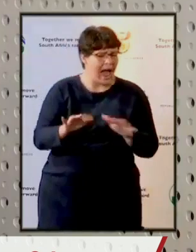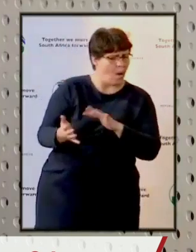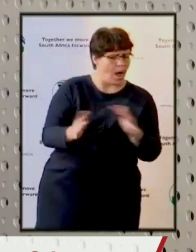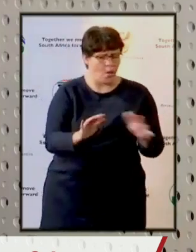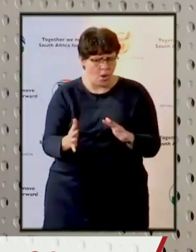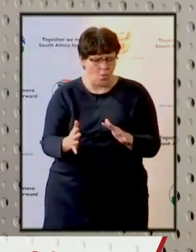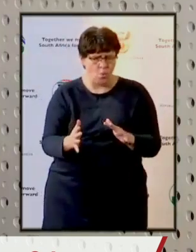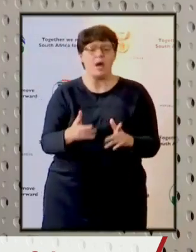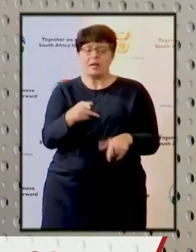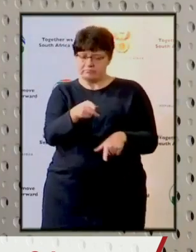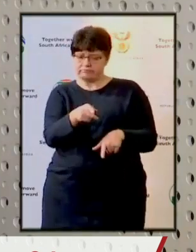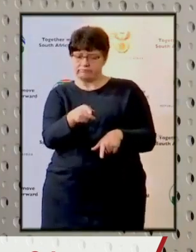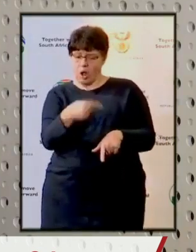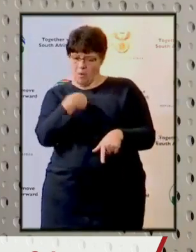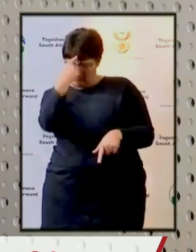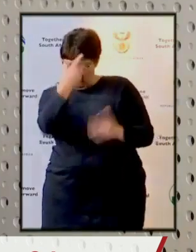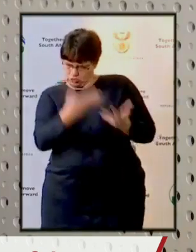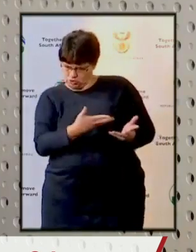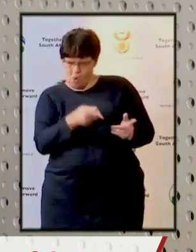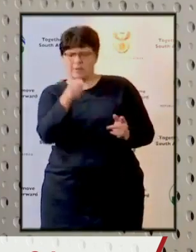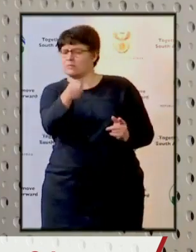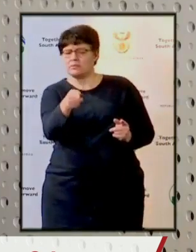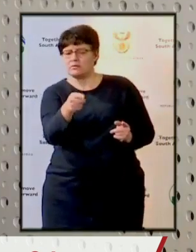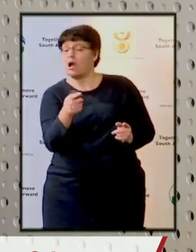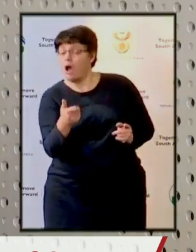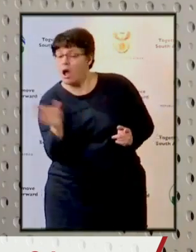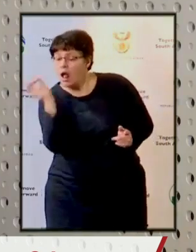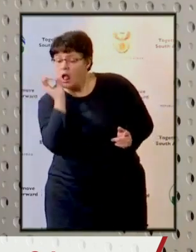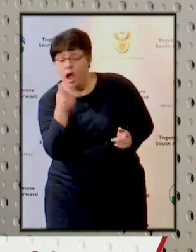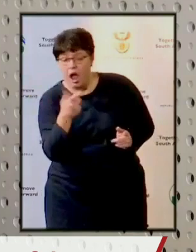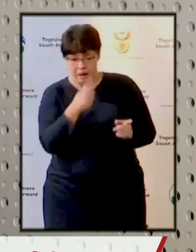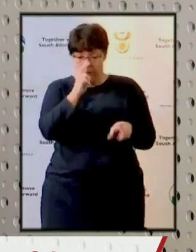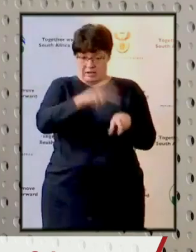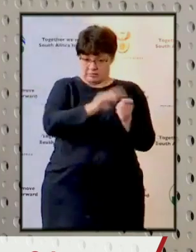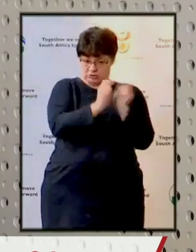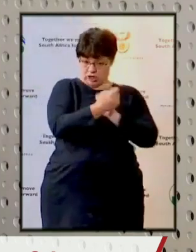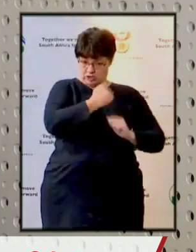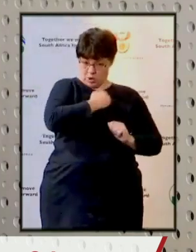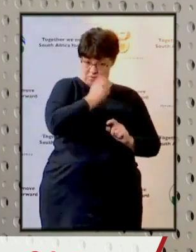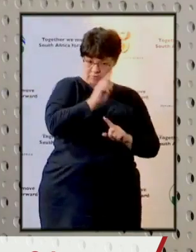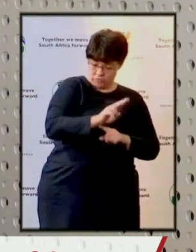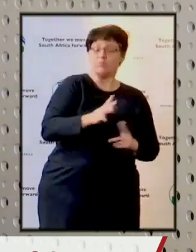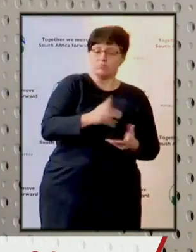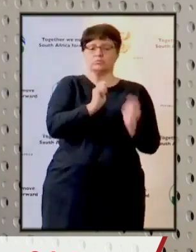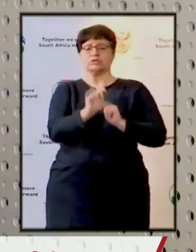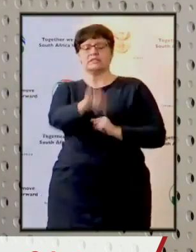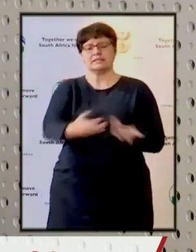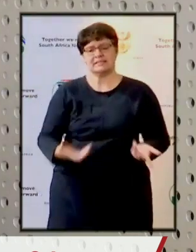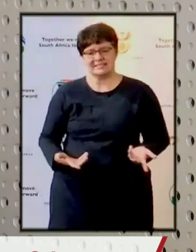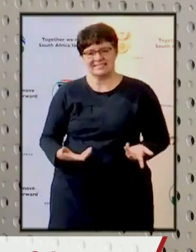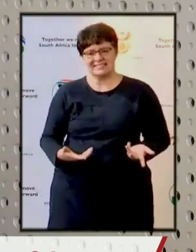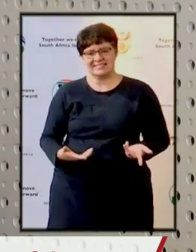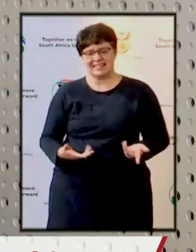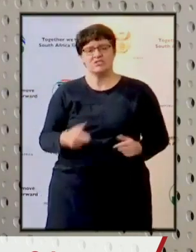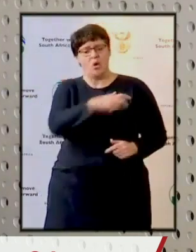adjustments based on the views that that we hear, we make those adjustments. And it has every bit of support from the president when